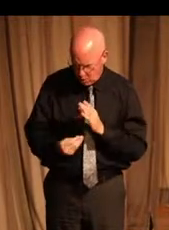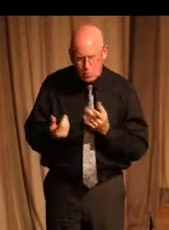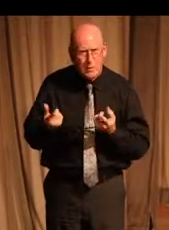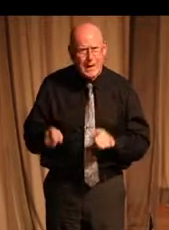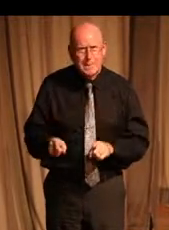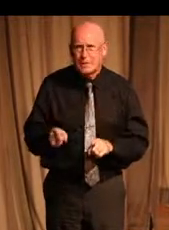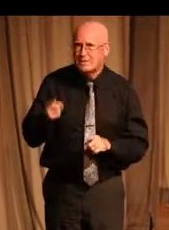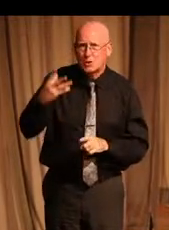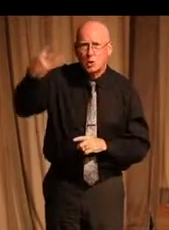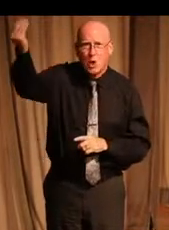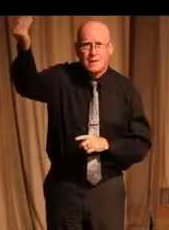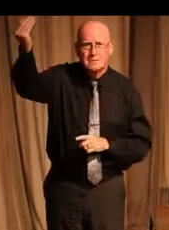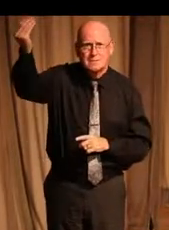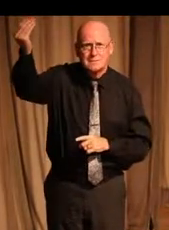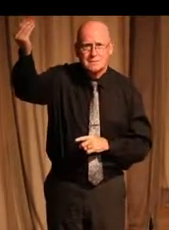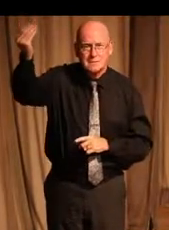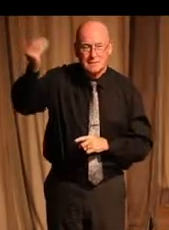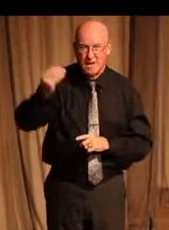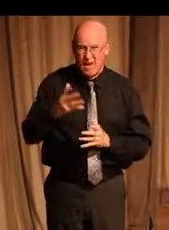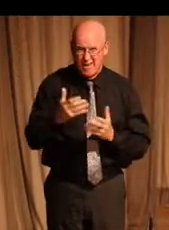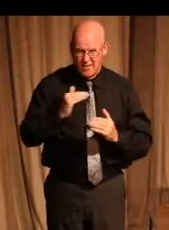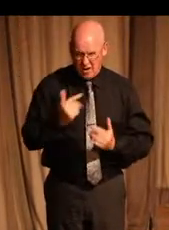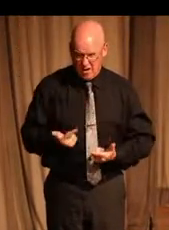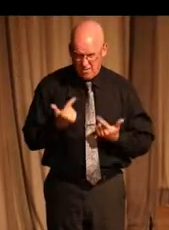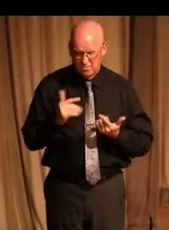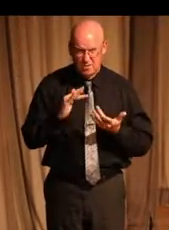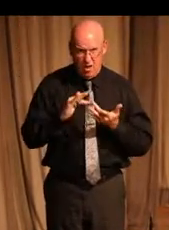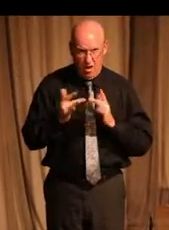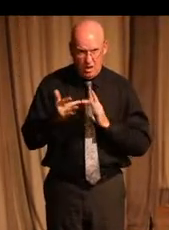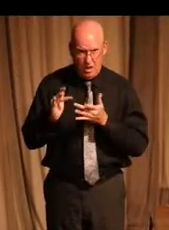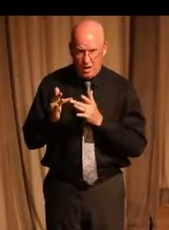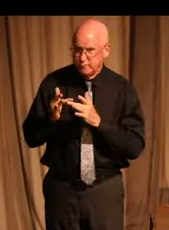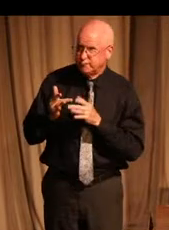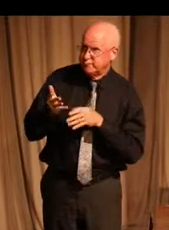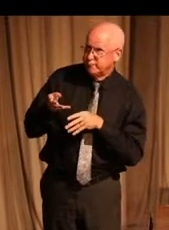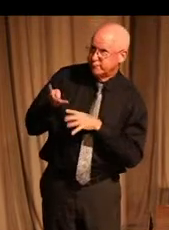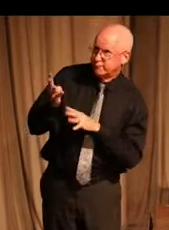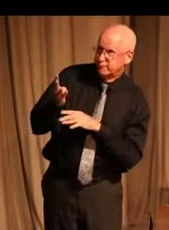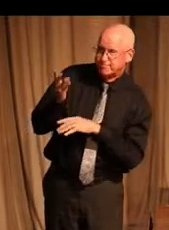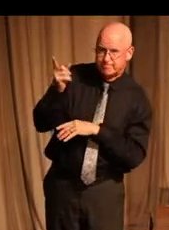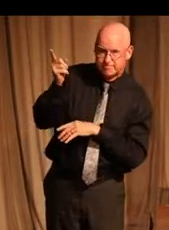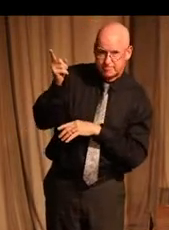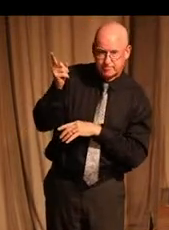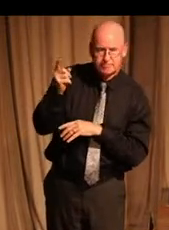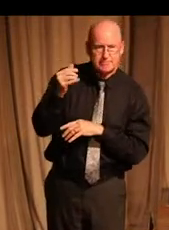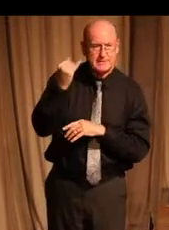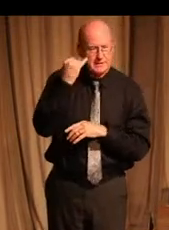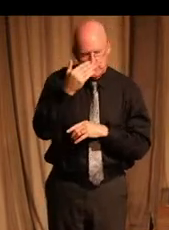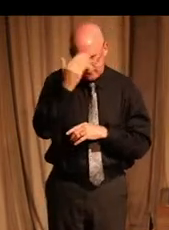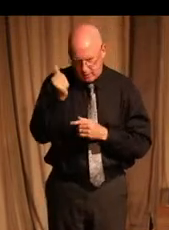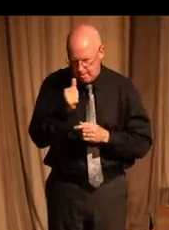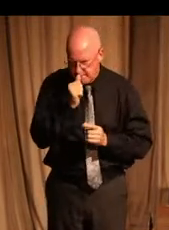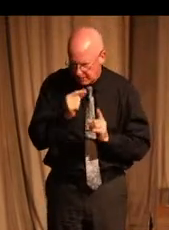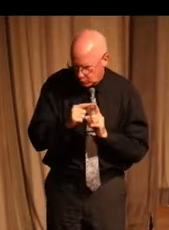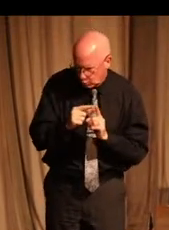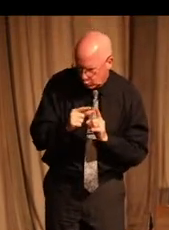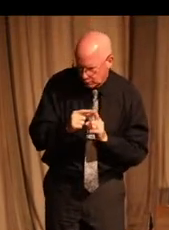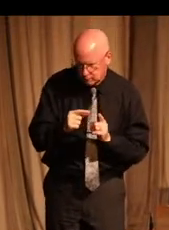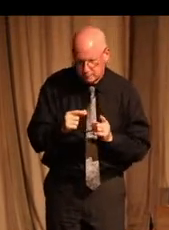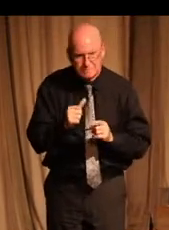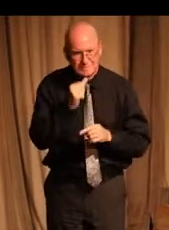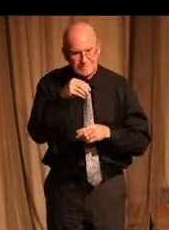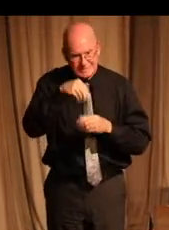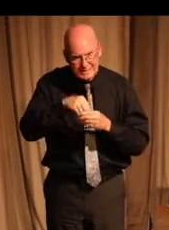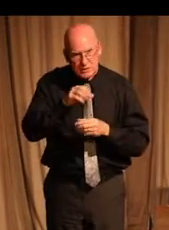lose so much because so much of our lives are online. And if your family members don't have the passwords or if it's not explicitly written in your